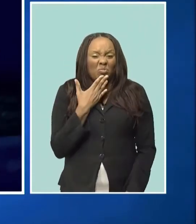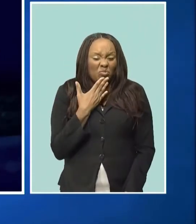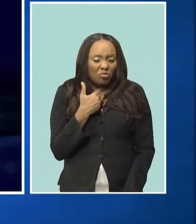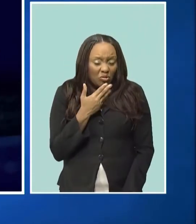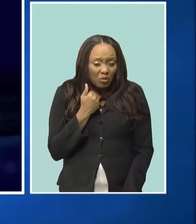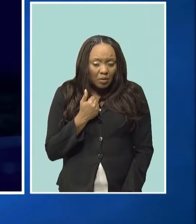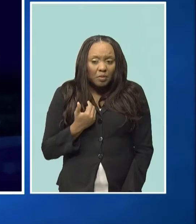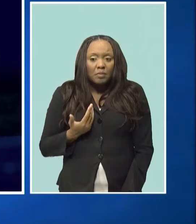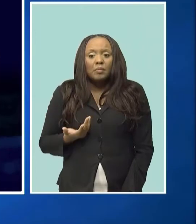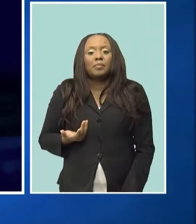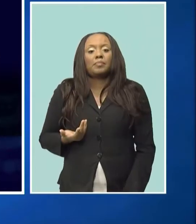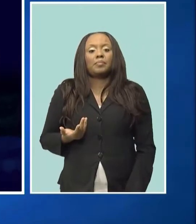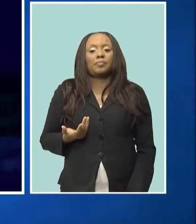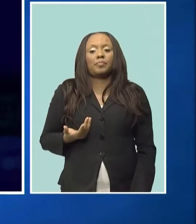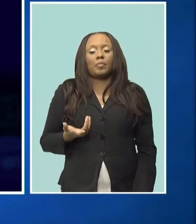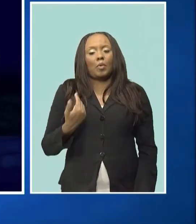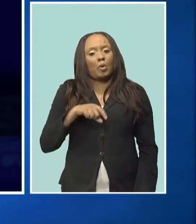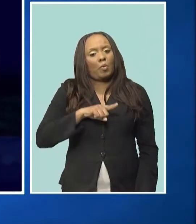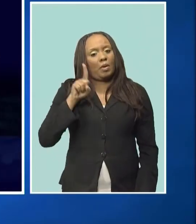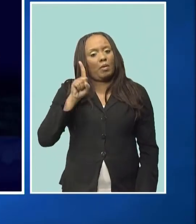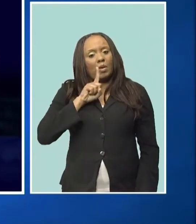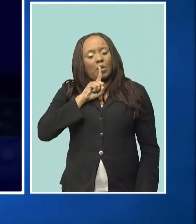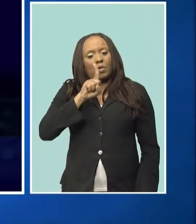words, it took more tons of cane to make a ton of sugar.